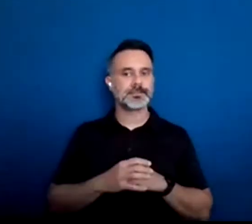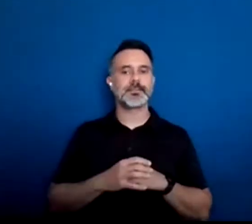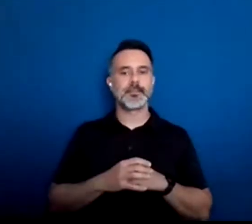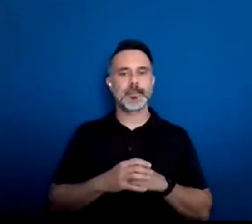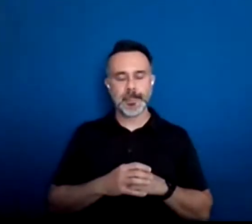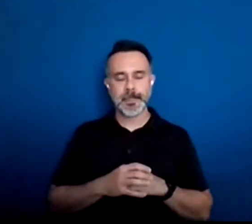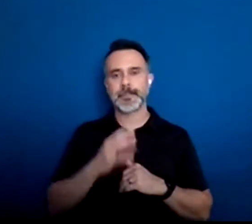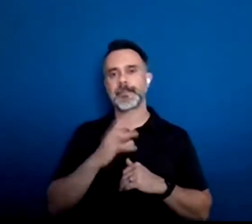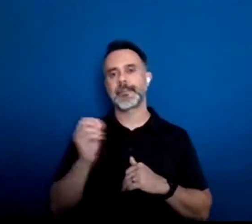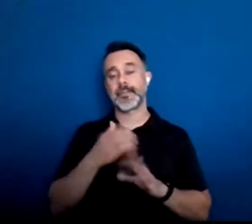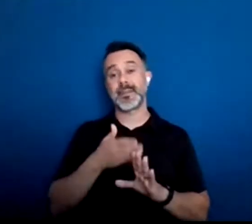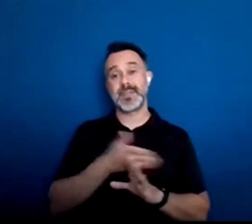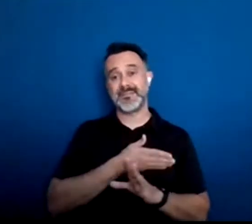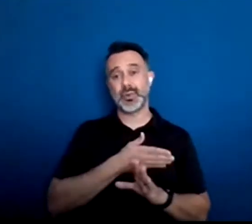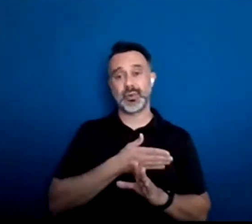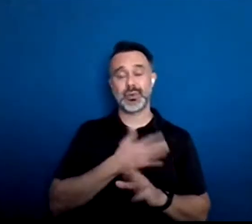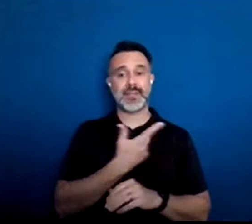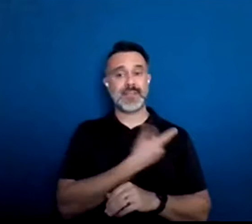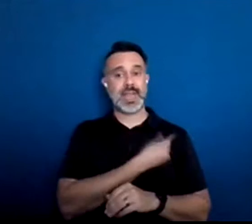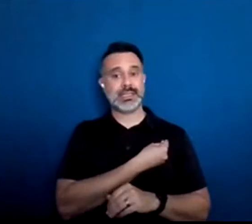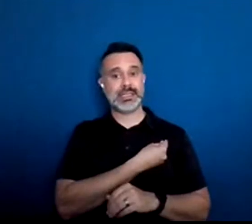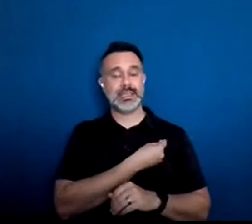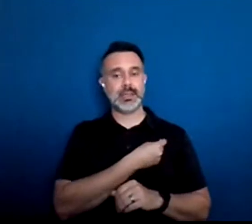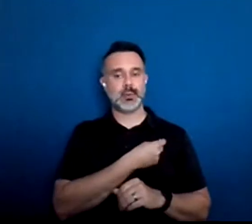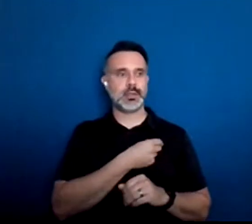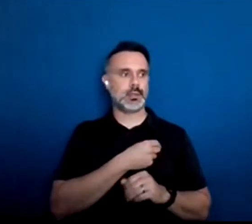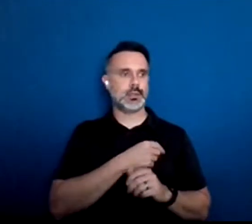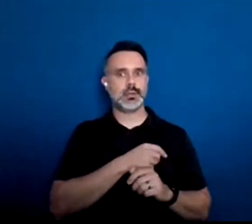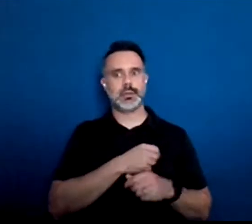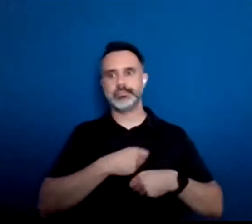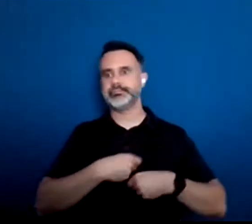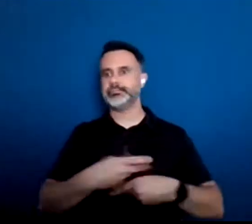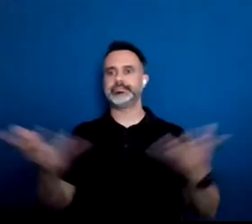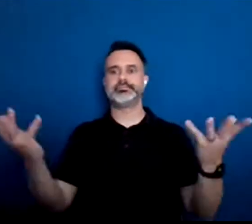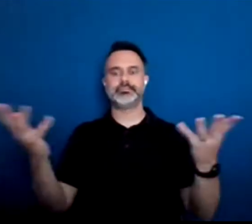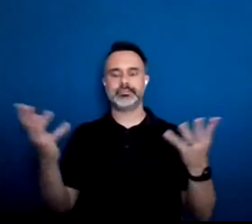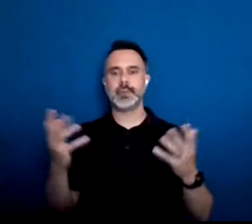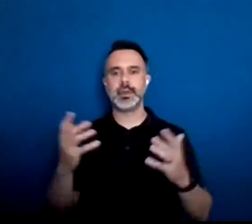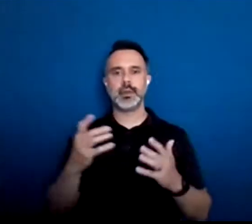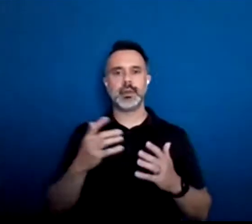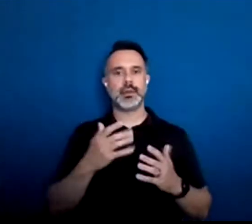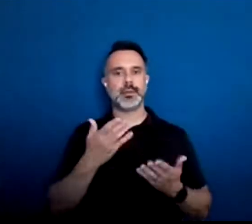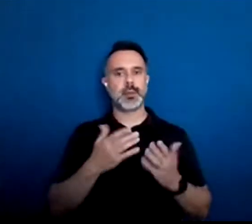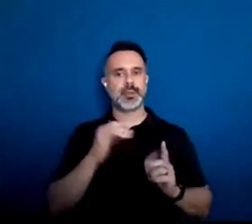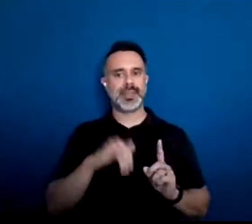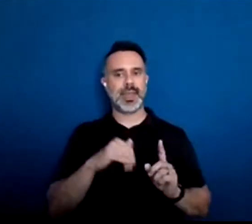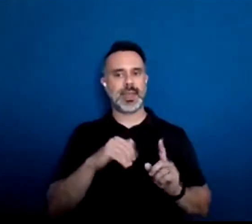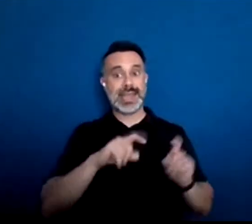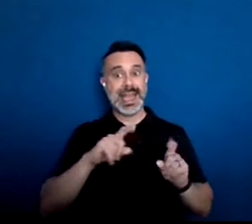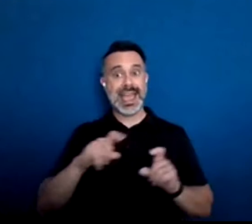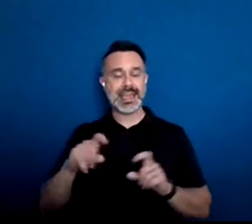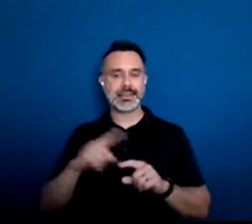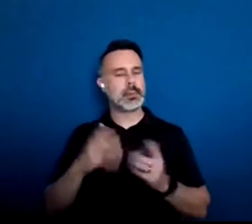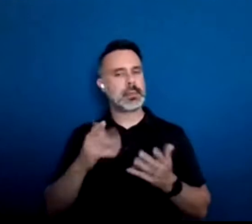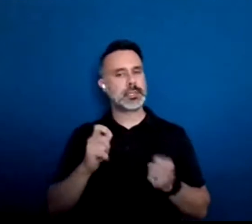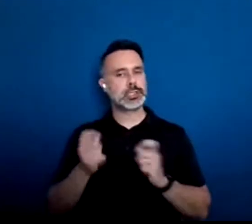before the vaccine was readily available to youths. Probably that's going to change with time, but right now there